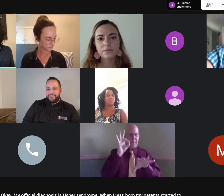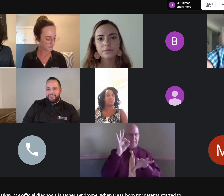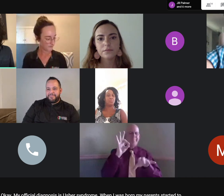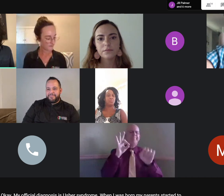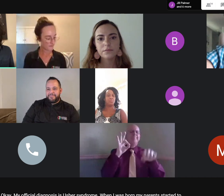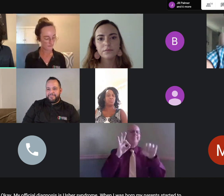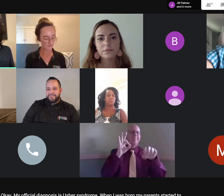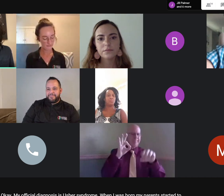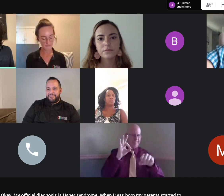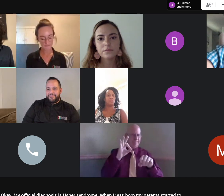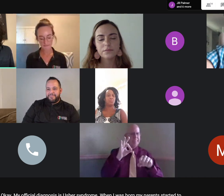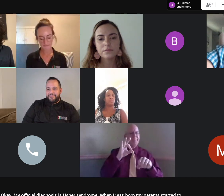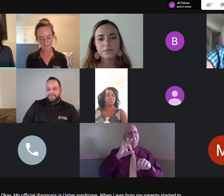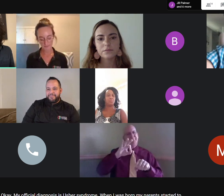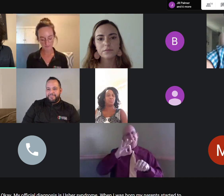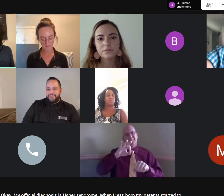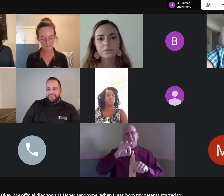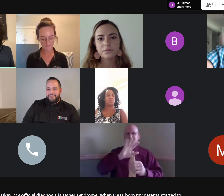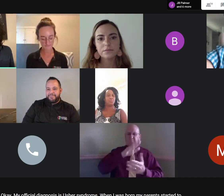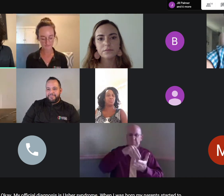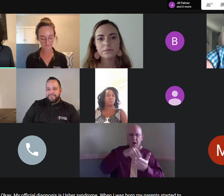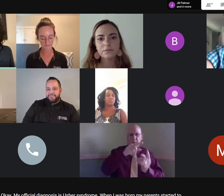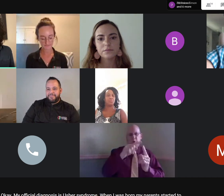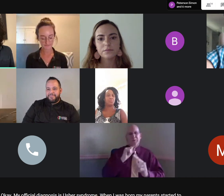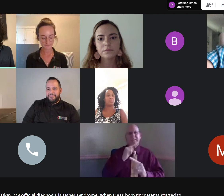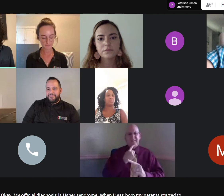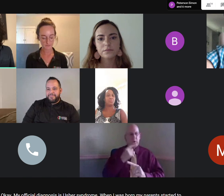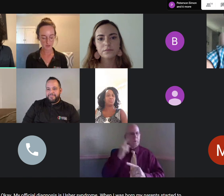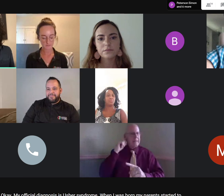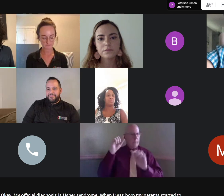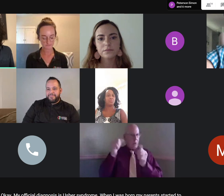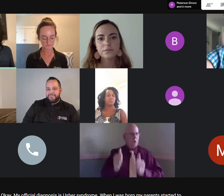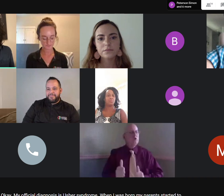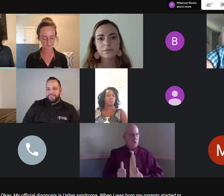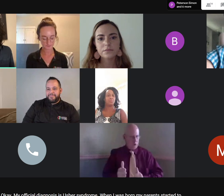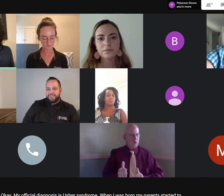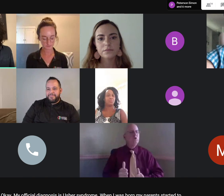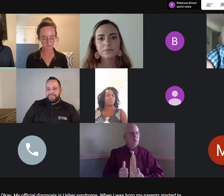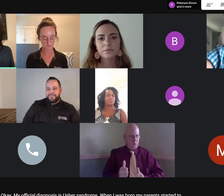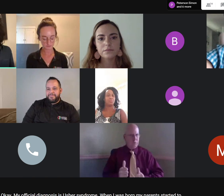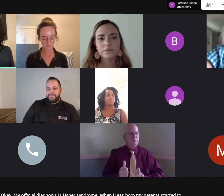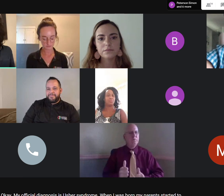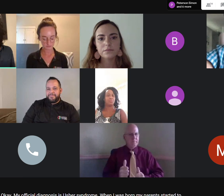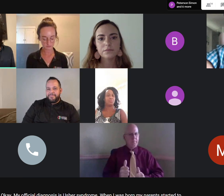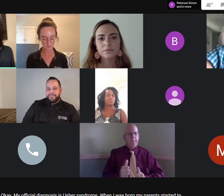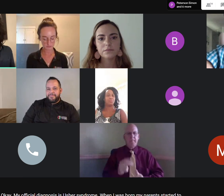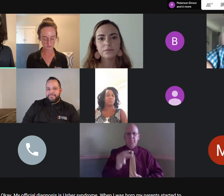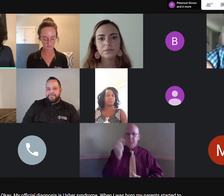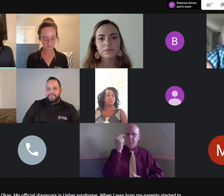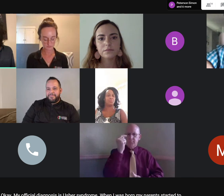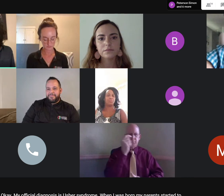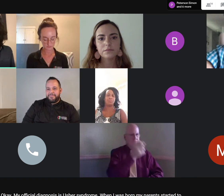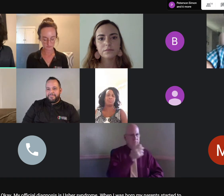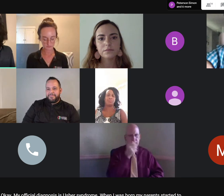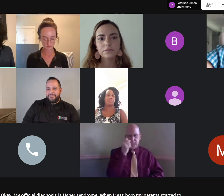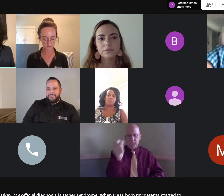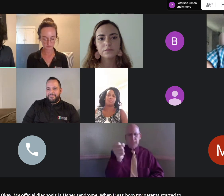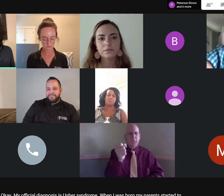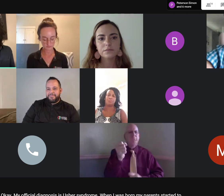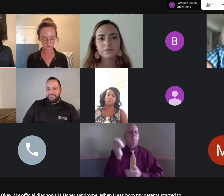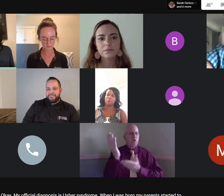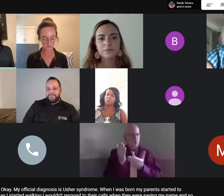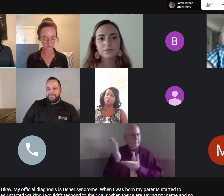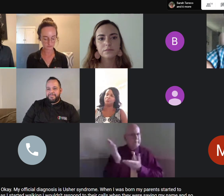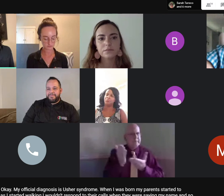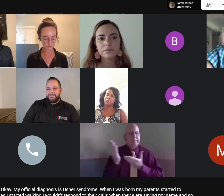I had moderate to severe hearing loss. And I was immediately provided with services.